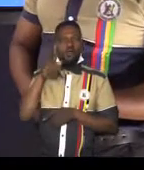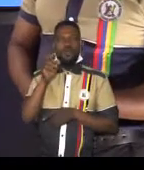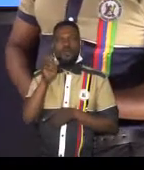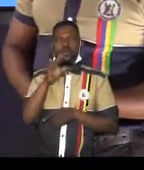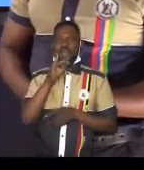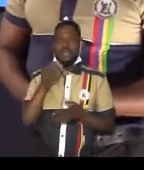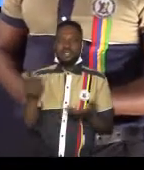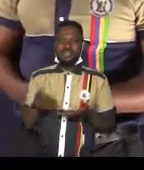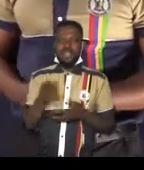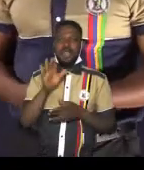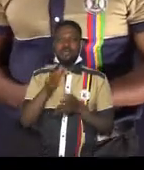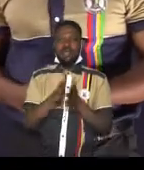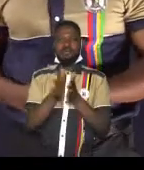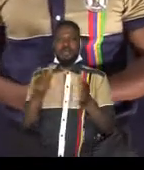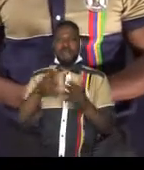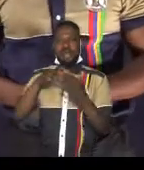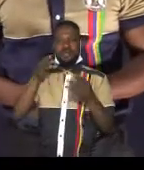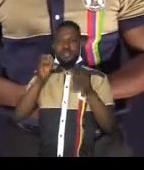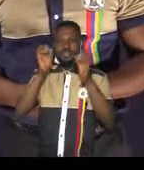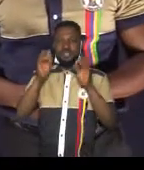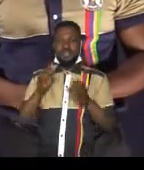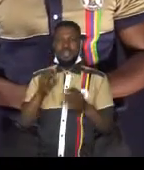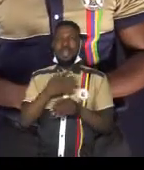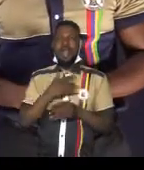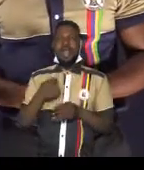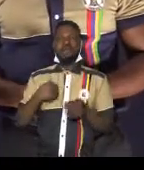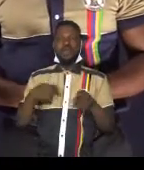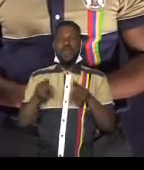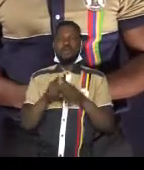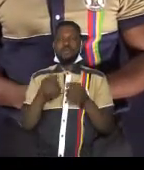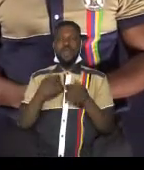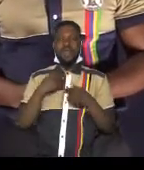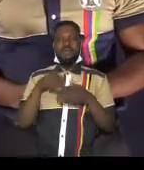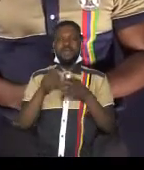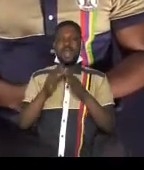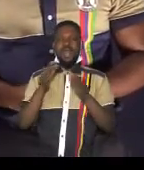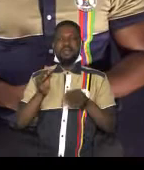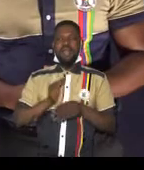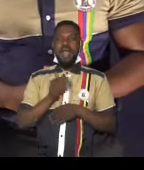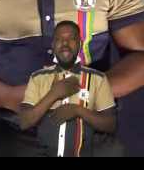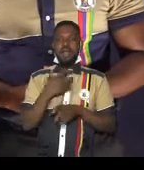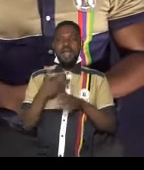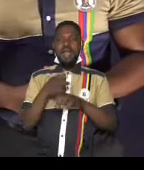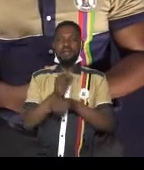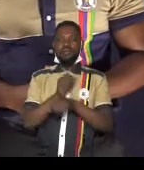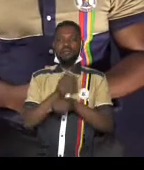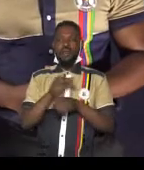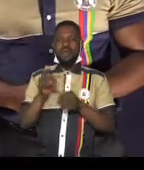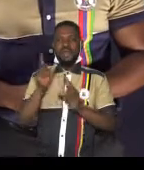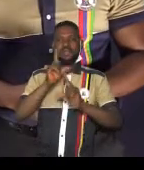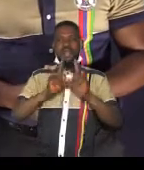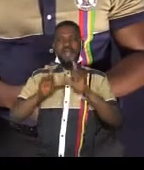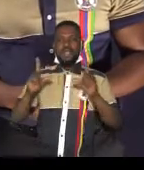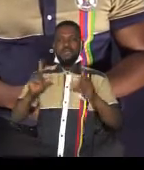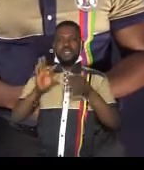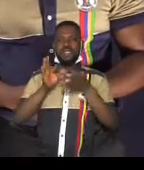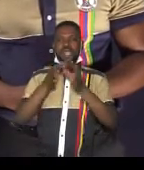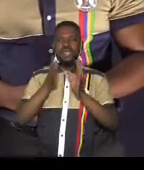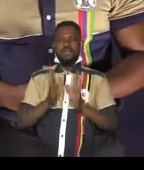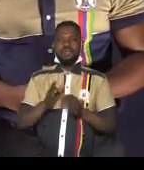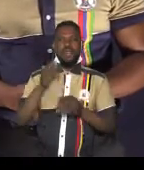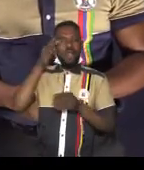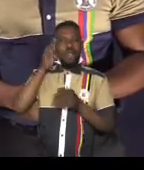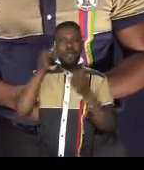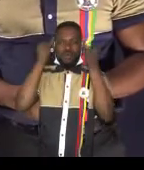is here, your general studies teacher. And we also have in the house our hard-working sign language